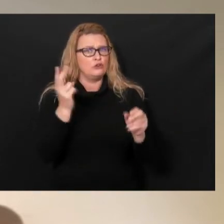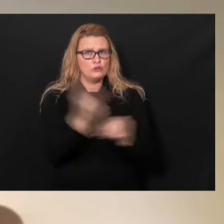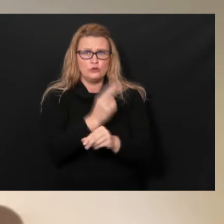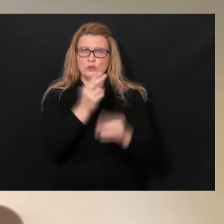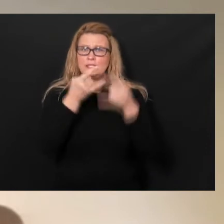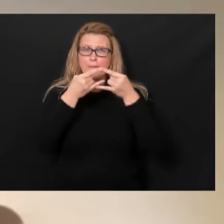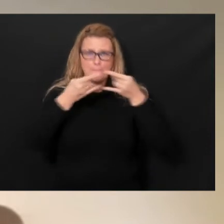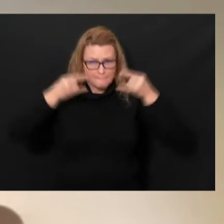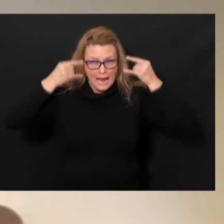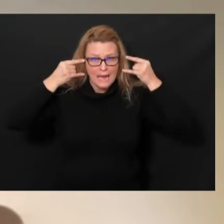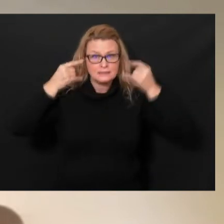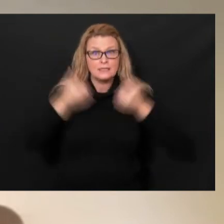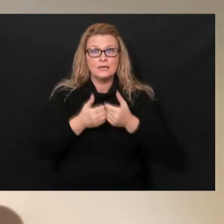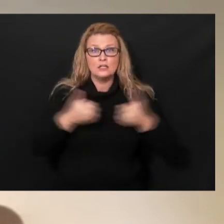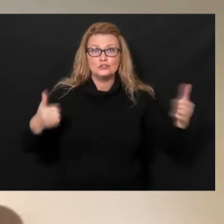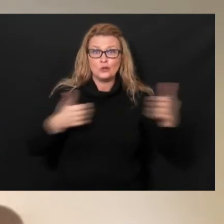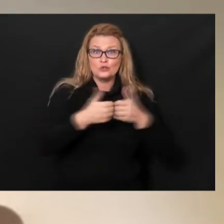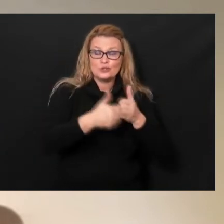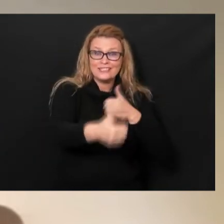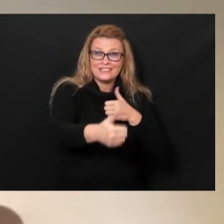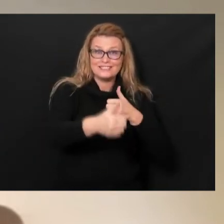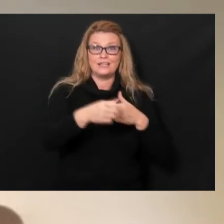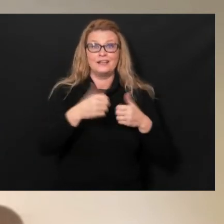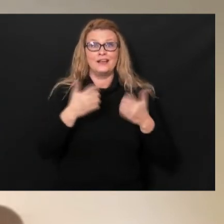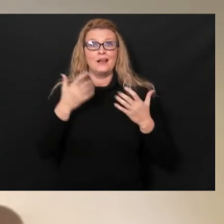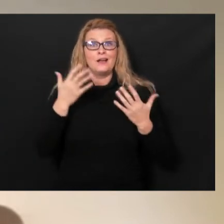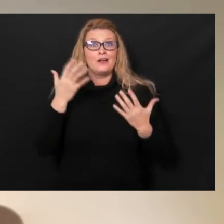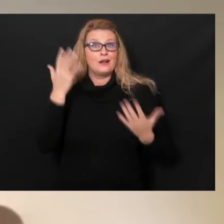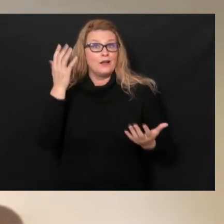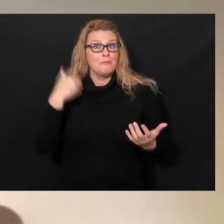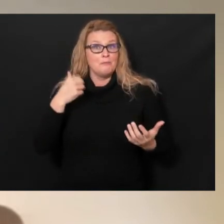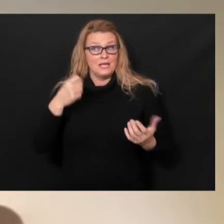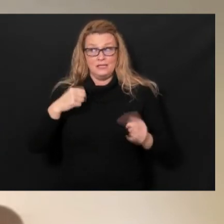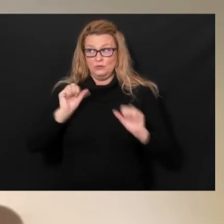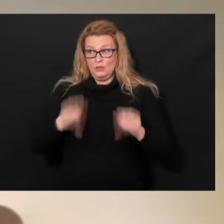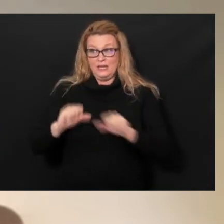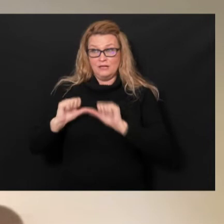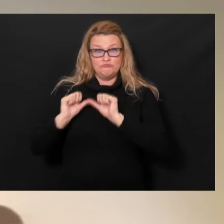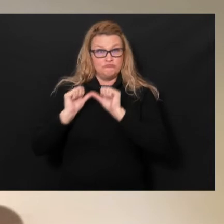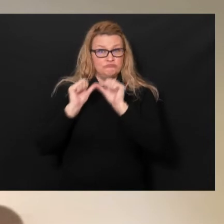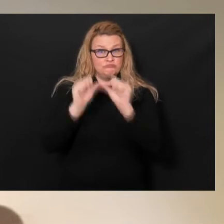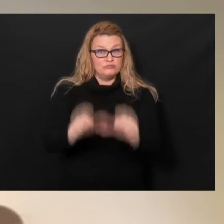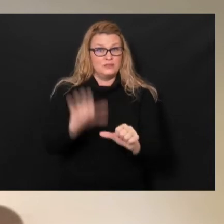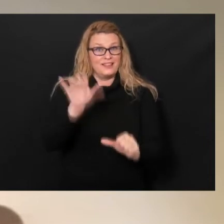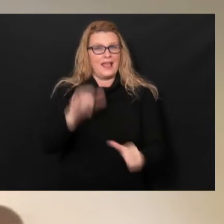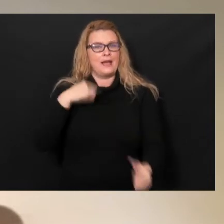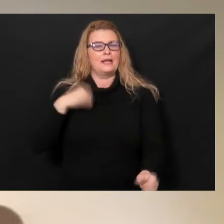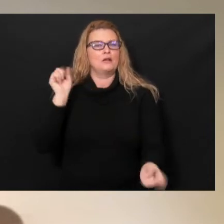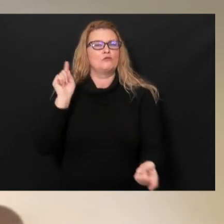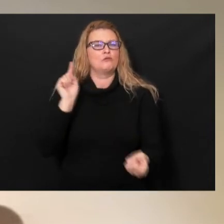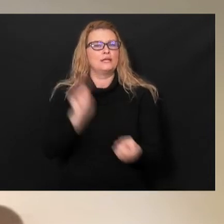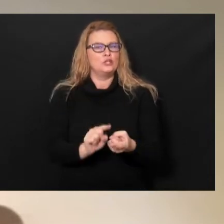and distancing that the governor's laid out to us, that we've been able to reduce restrictions on. But the last thing